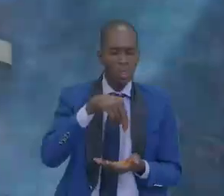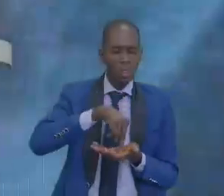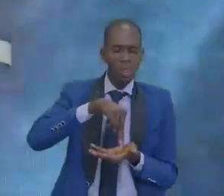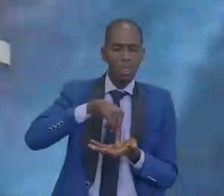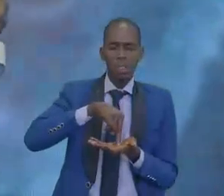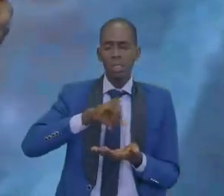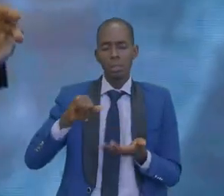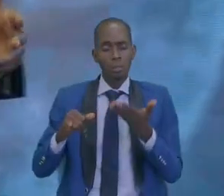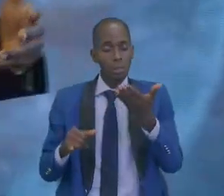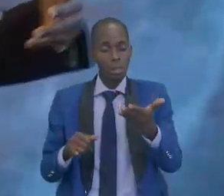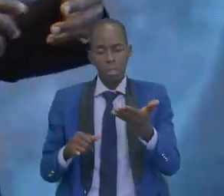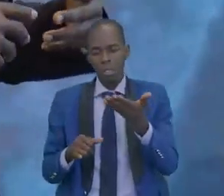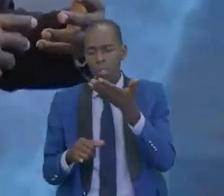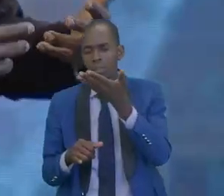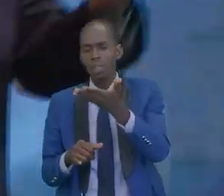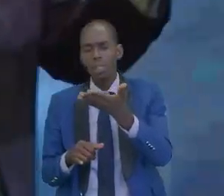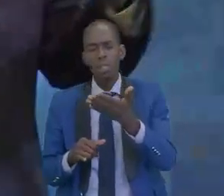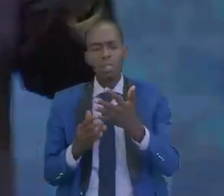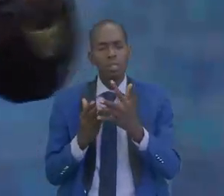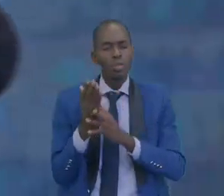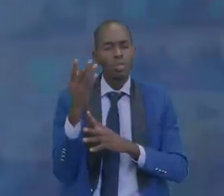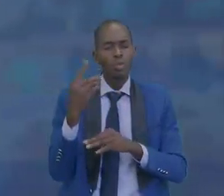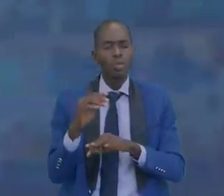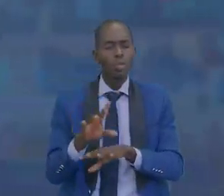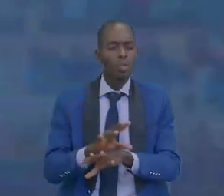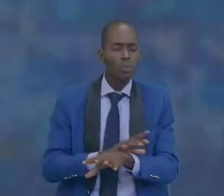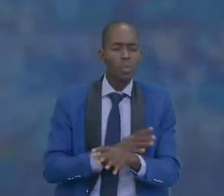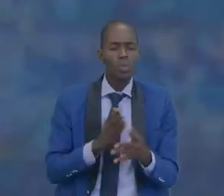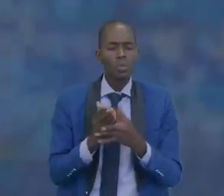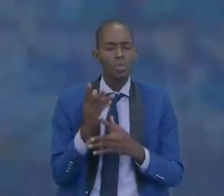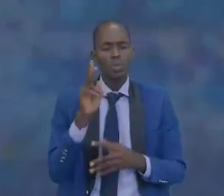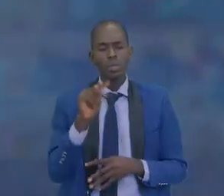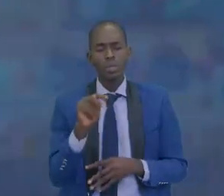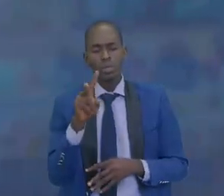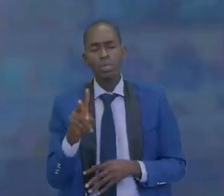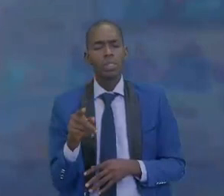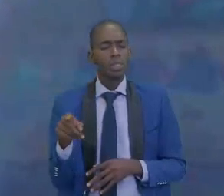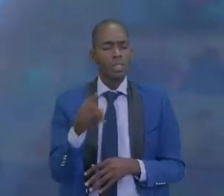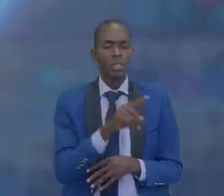online, everywhere, they come for forgiveness and they come for your salvation.